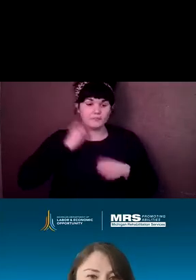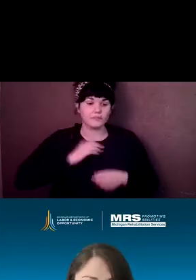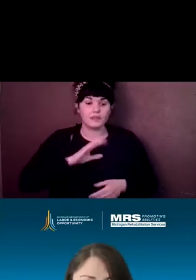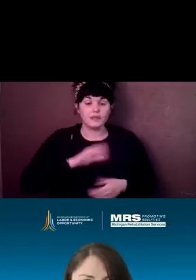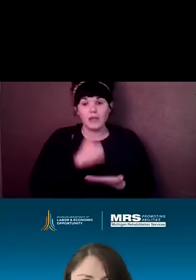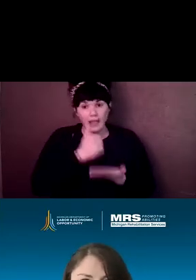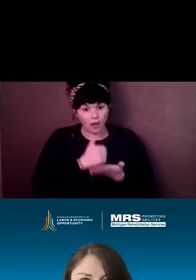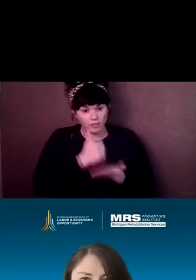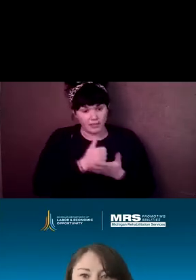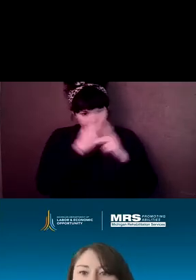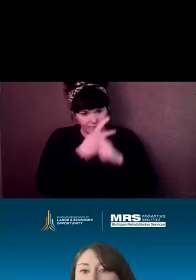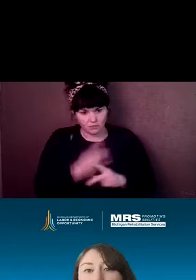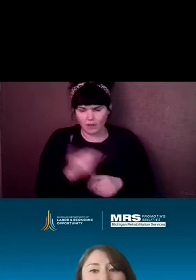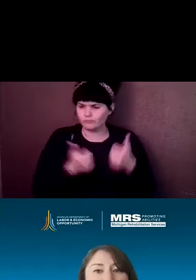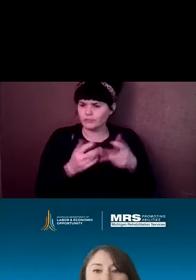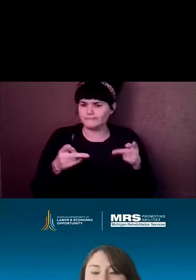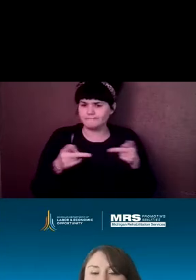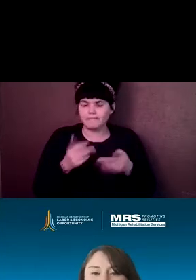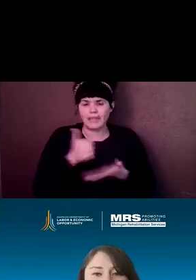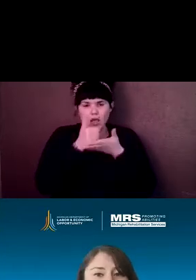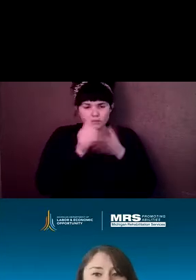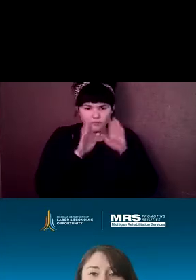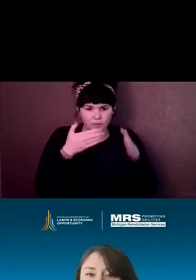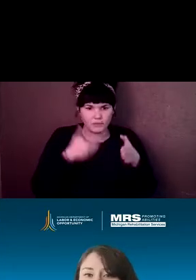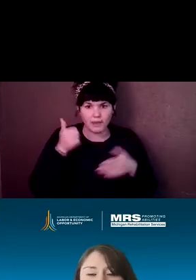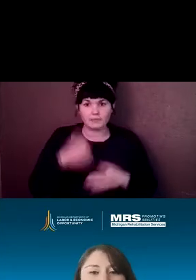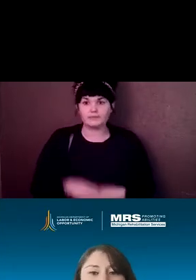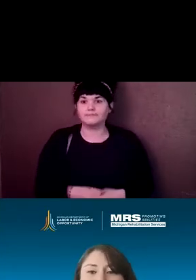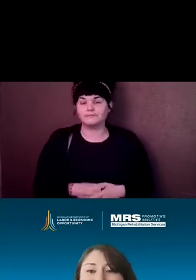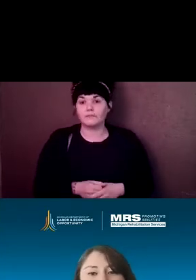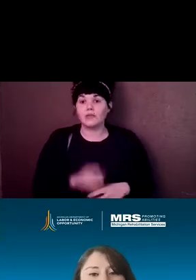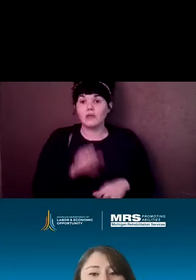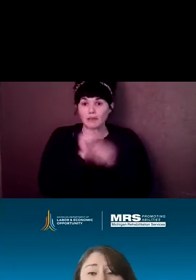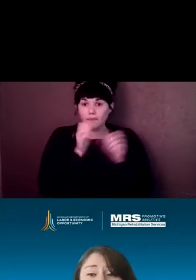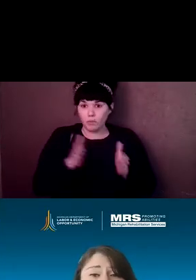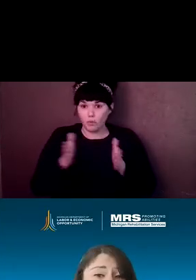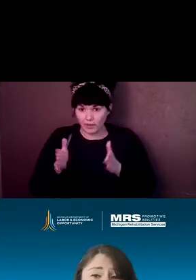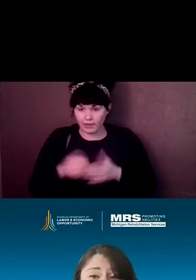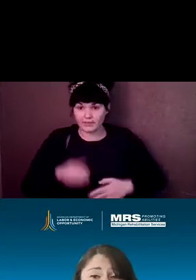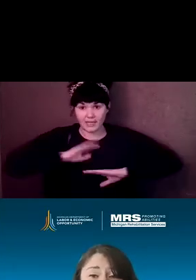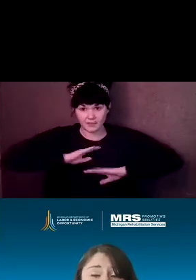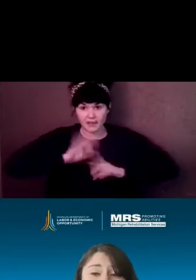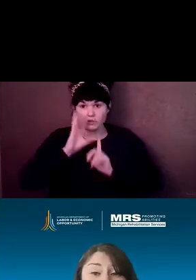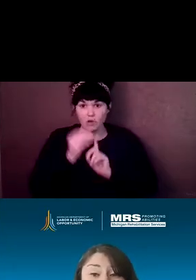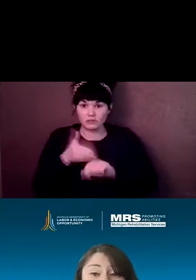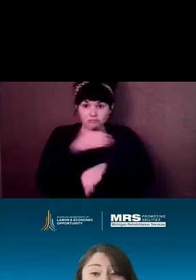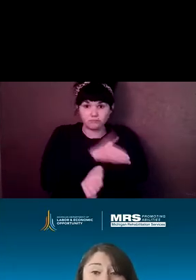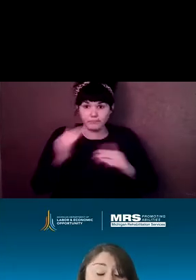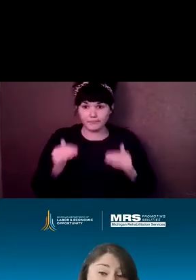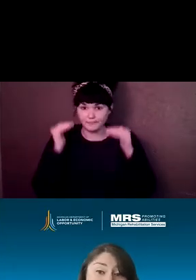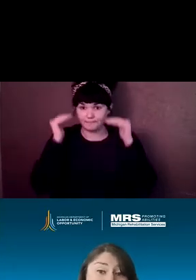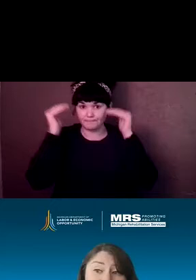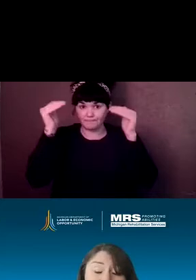focus the best. Improved employee satisfaction and culture. Again, autonomy is often correlated to an